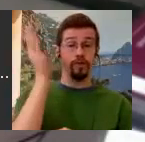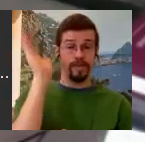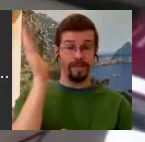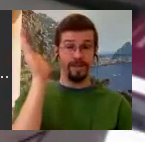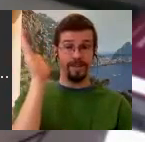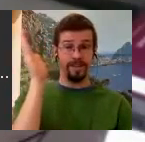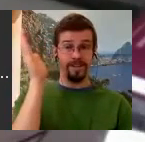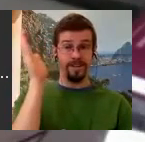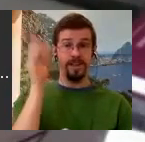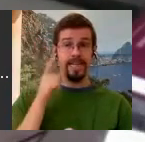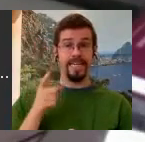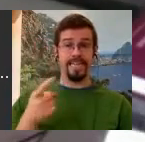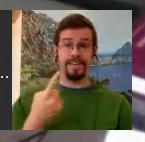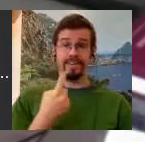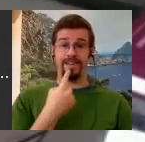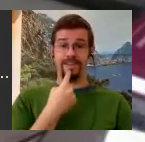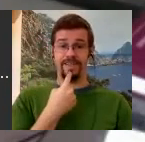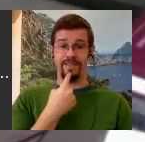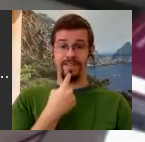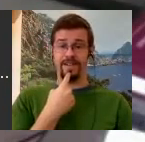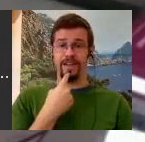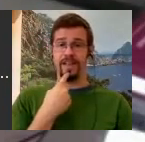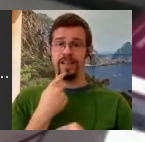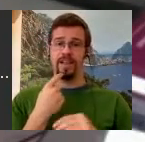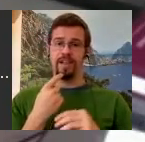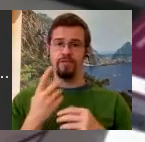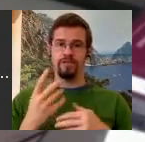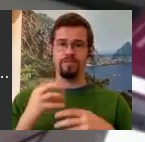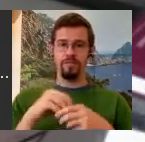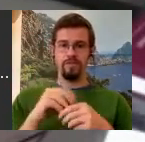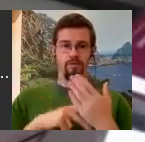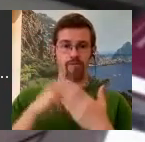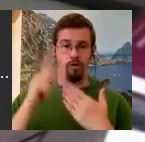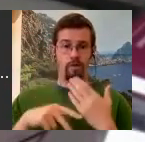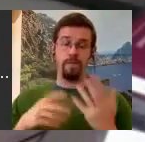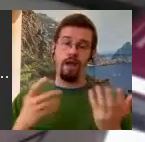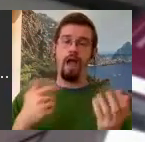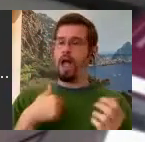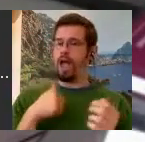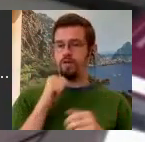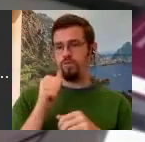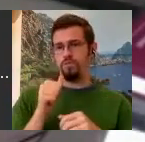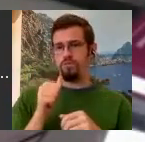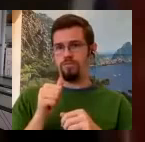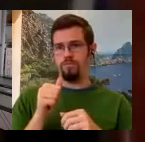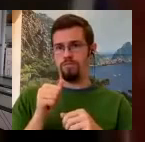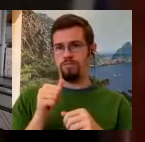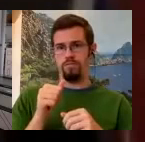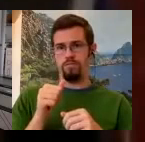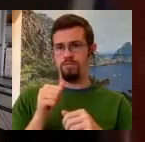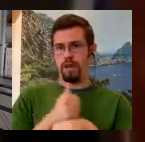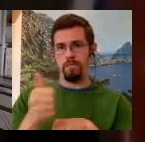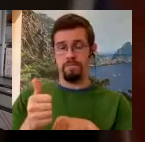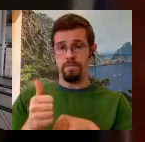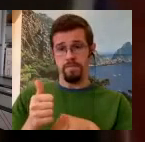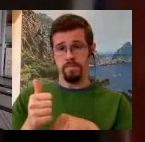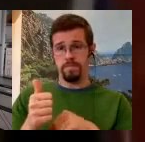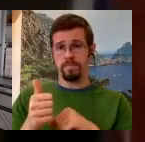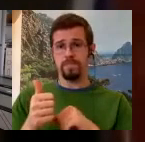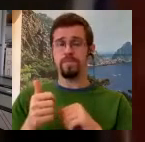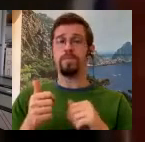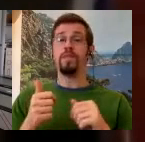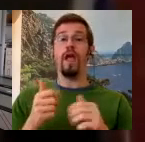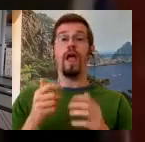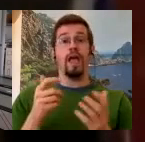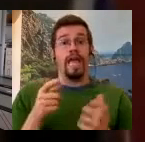mentioned, of course, wanting a program, and I don't blame him. And actually, Steve has already pretty much